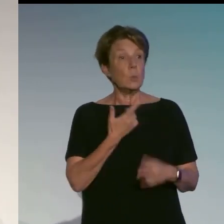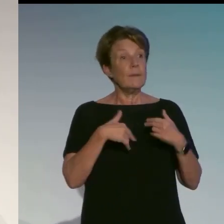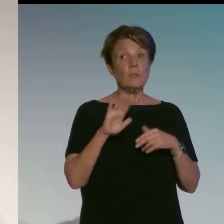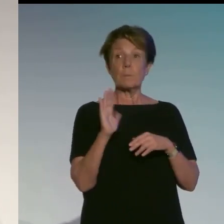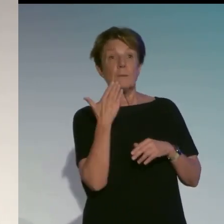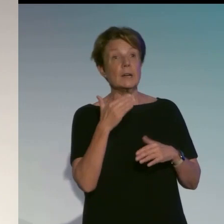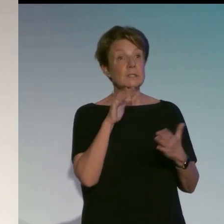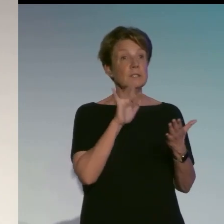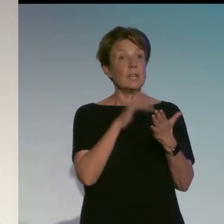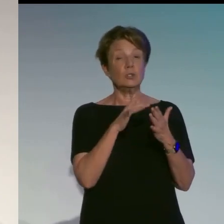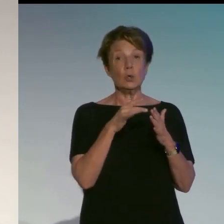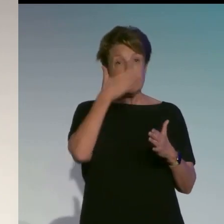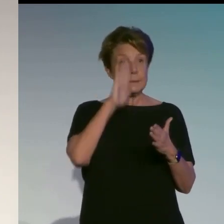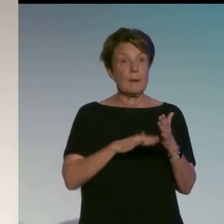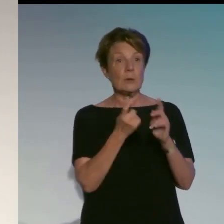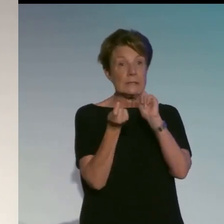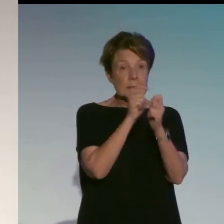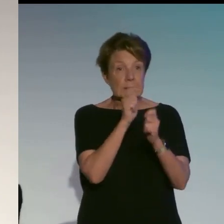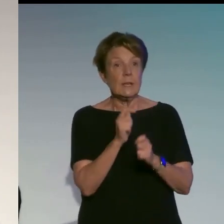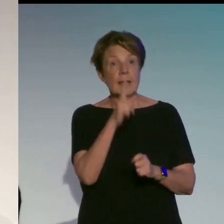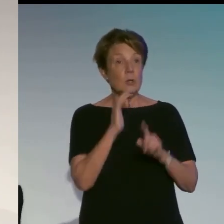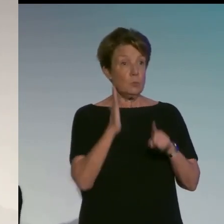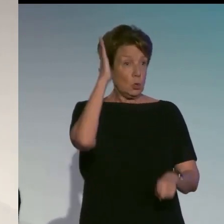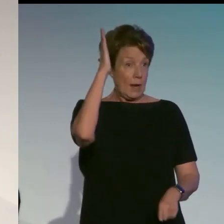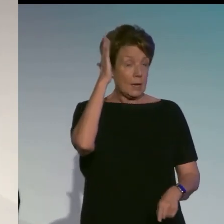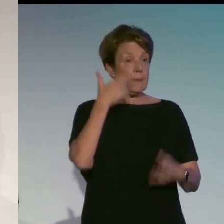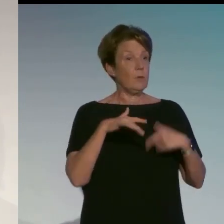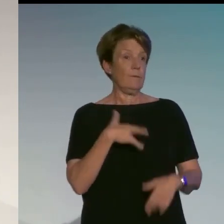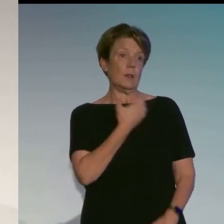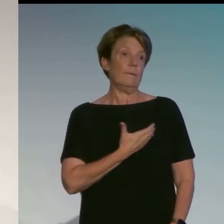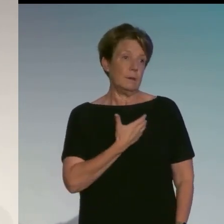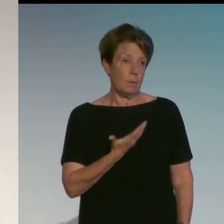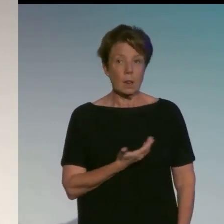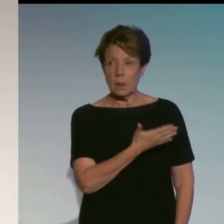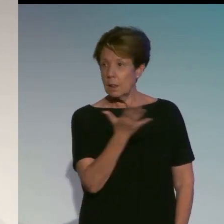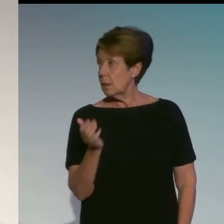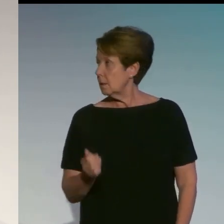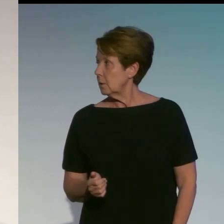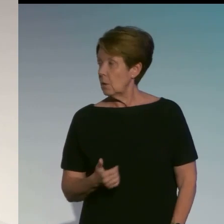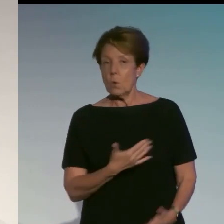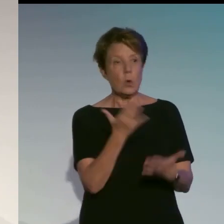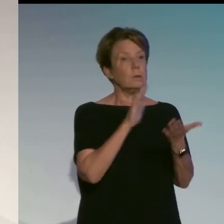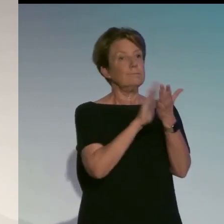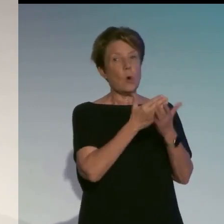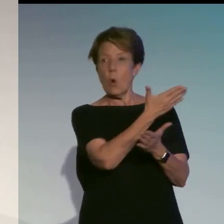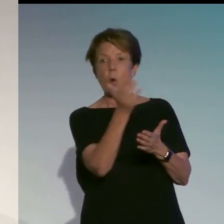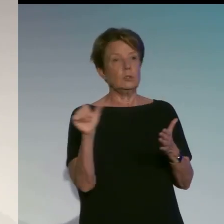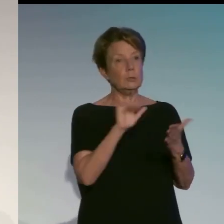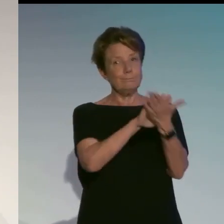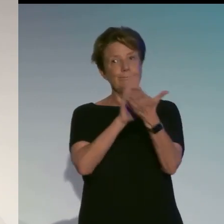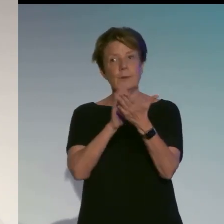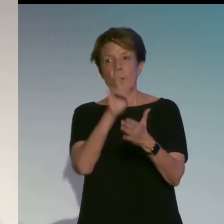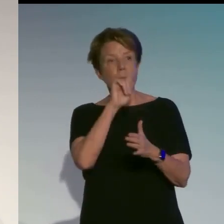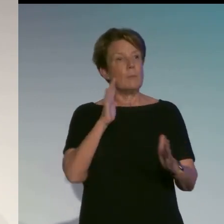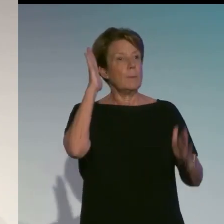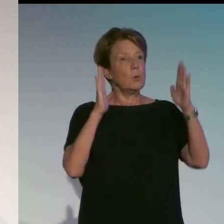yourself, would you be so brave to raise your hand today, if that's okay? Well, I wish for the rest of us around then to give you a hand as well, to